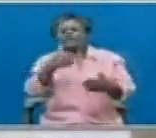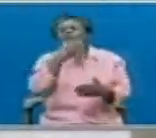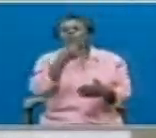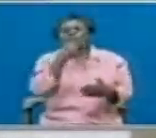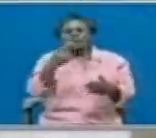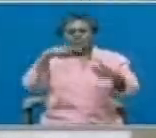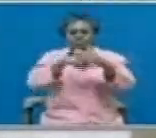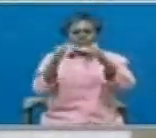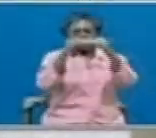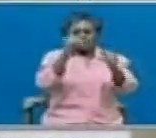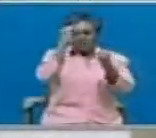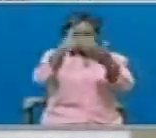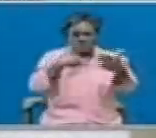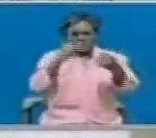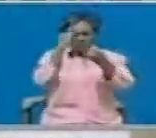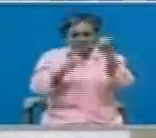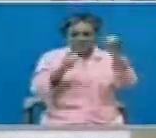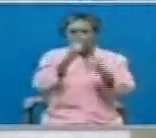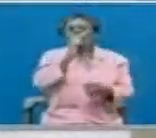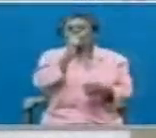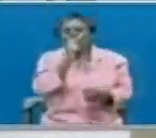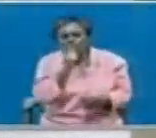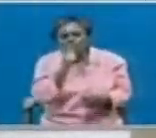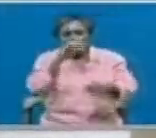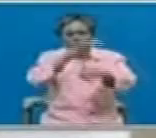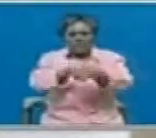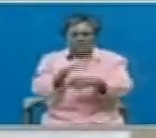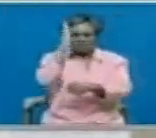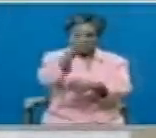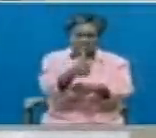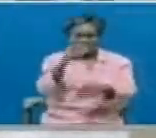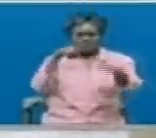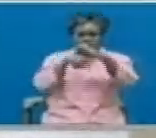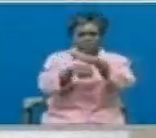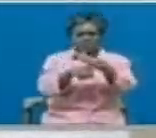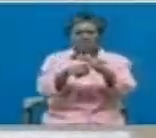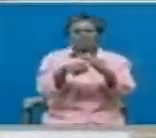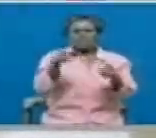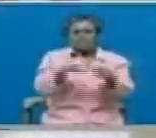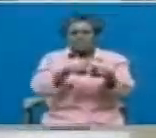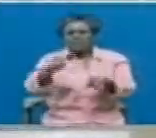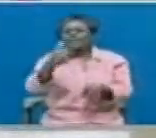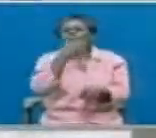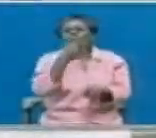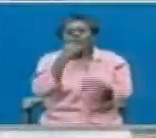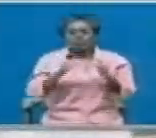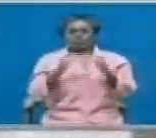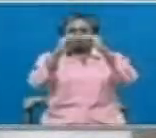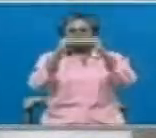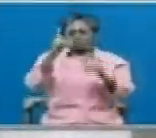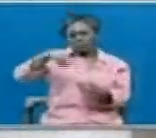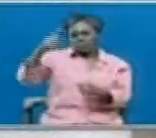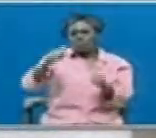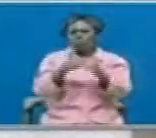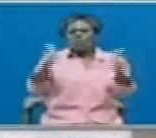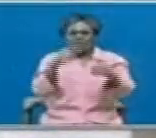level minutes before the final whistle to force the tie into penalty flicks. Park Road stopper Silas Murithi rose to the occasion by stopping